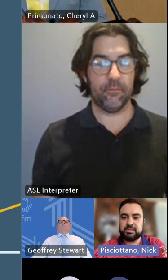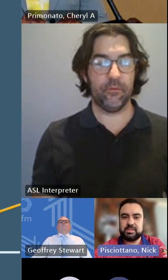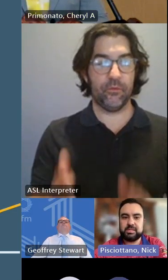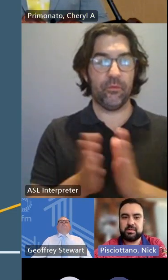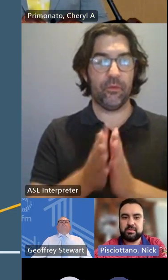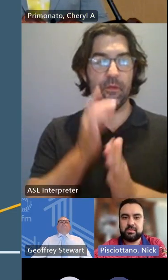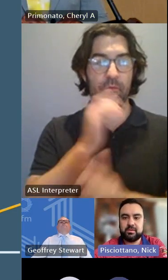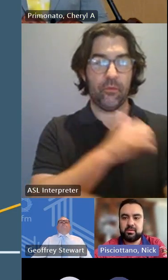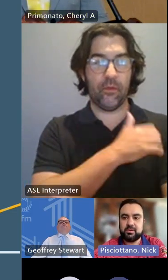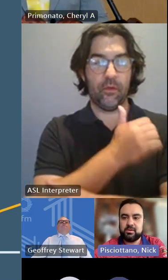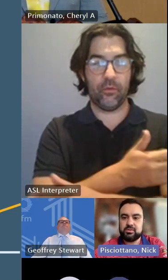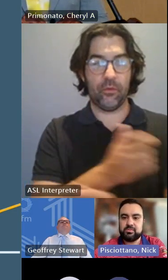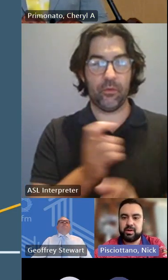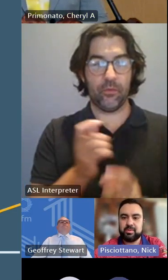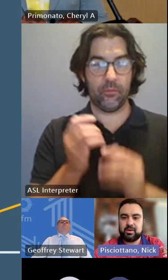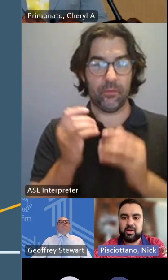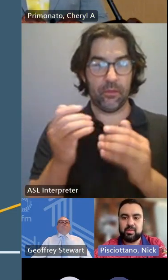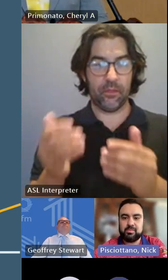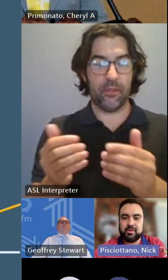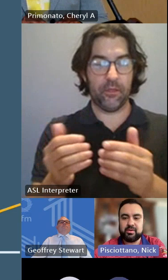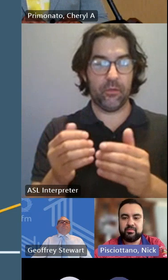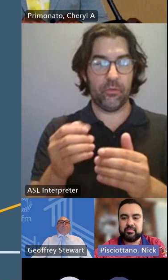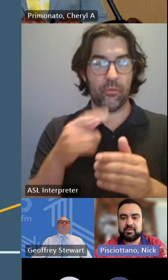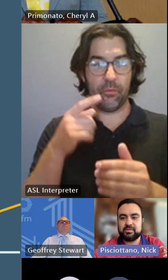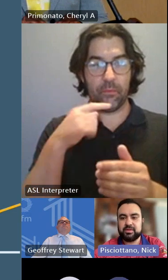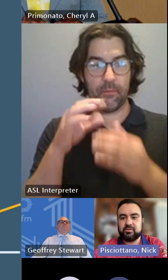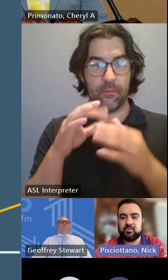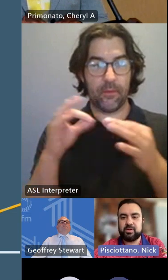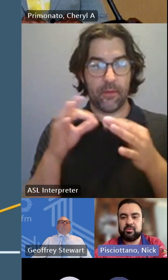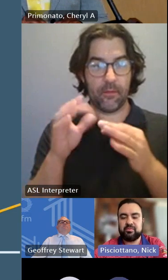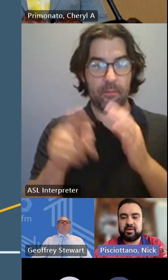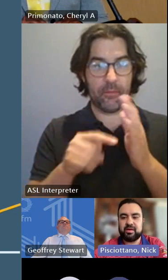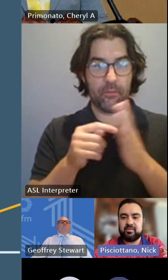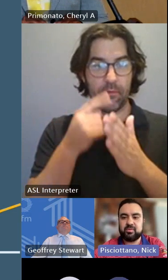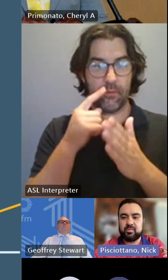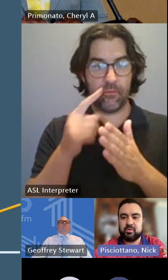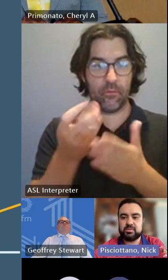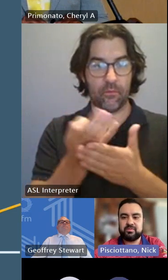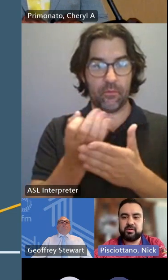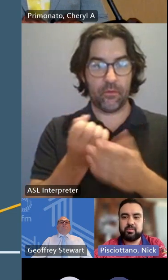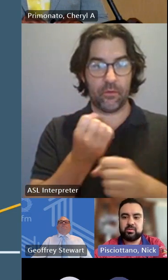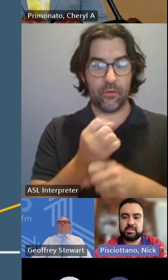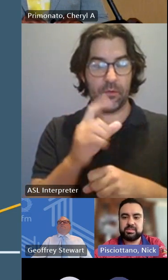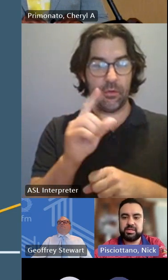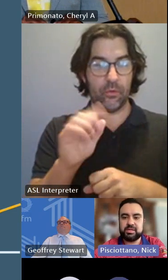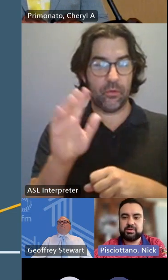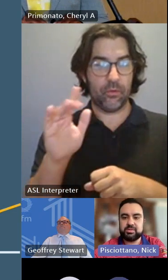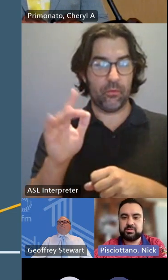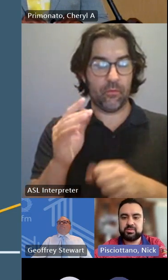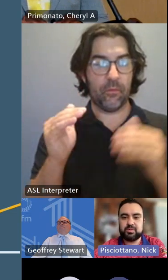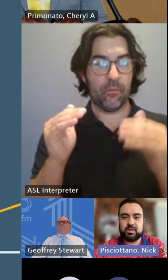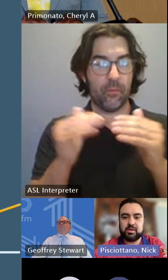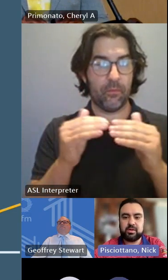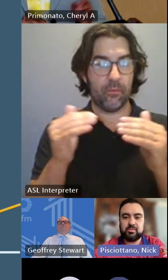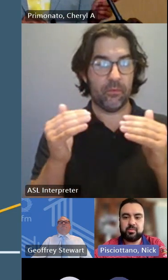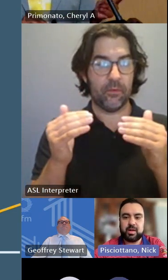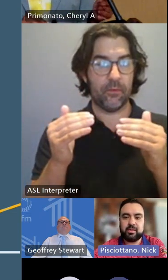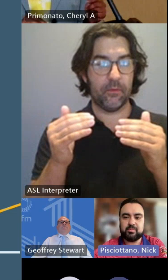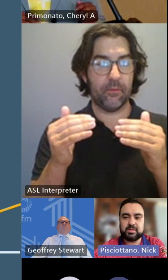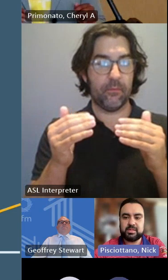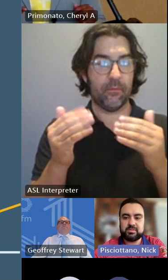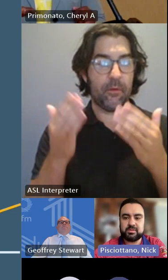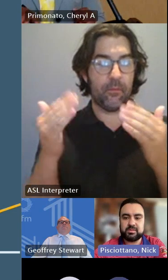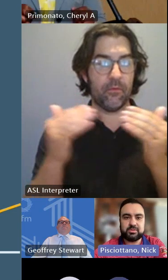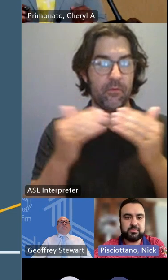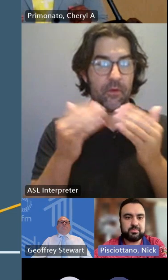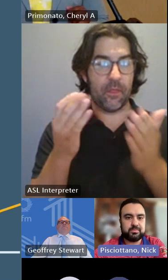authorization to proceed to public comment period for fiscal year 2025 proposed fair policy change. Ms. Brown, can you